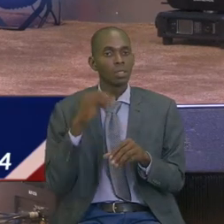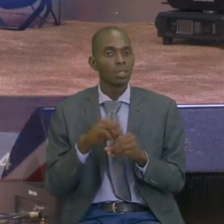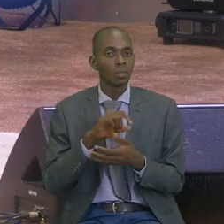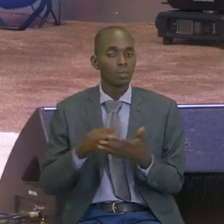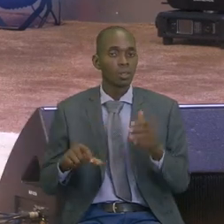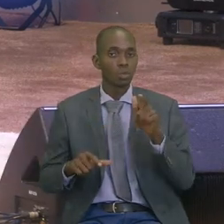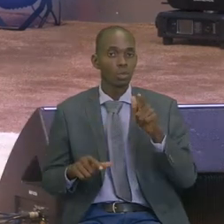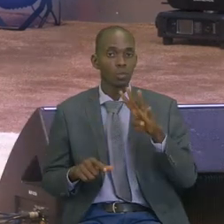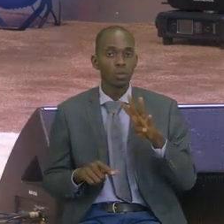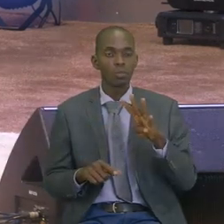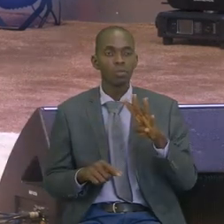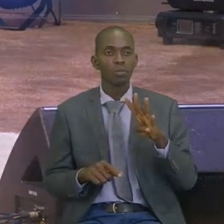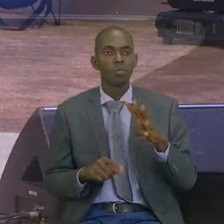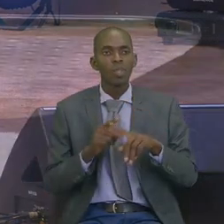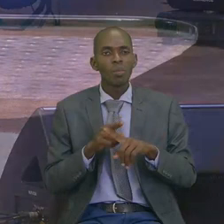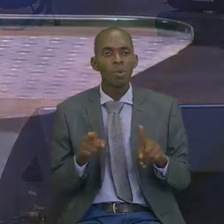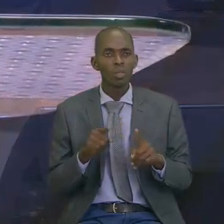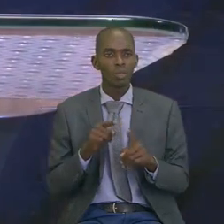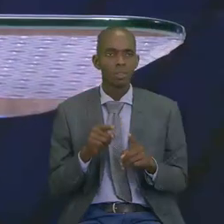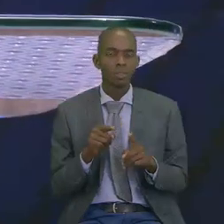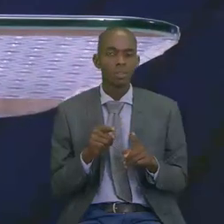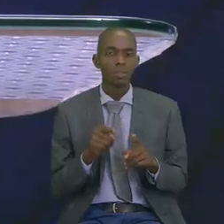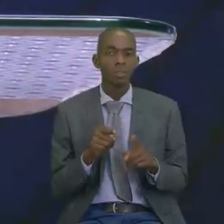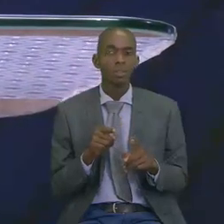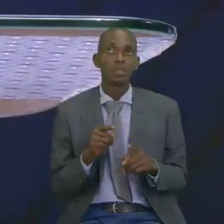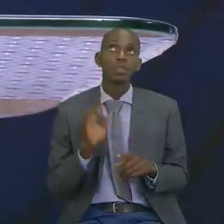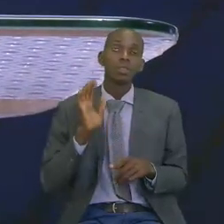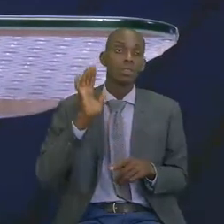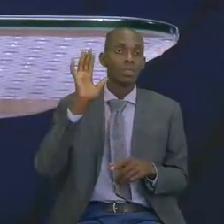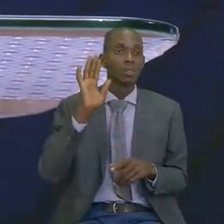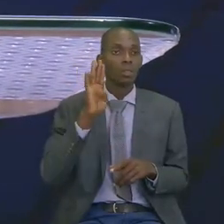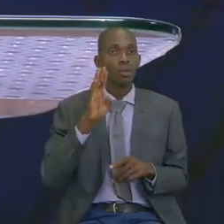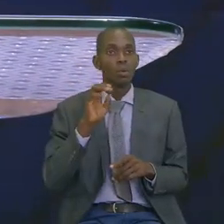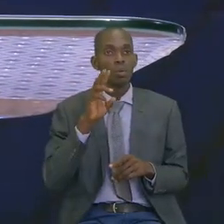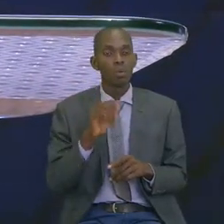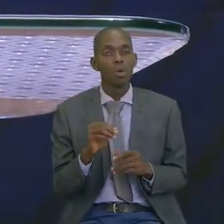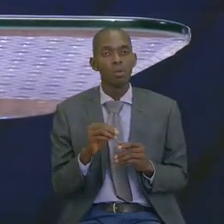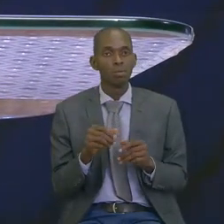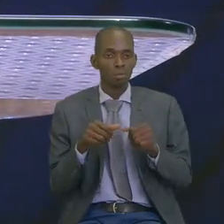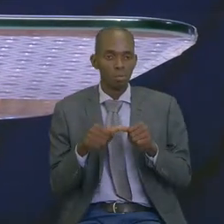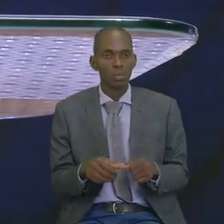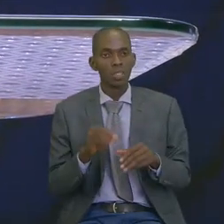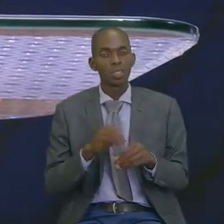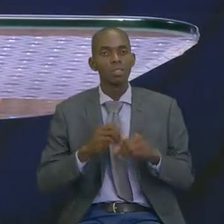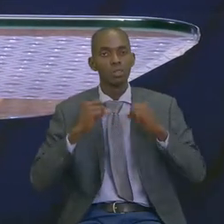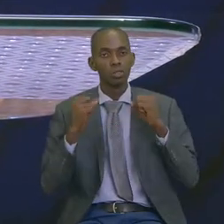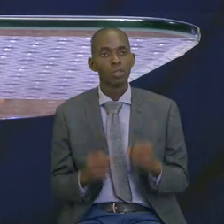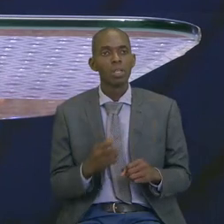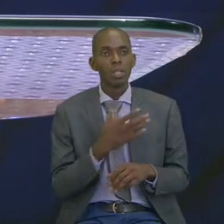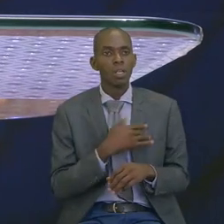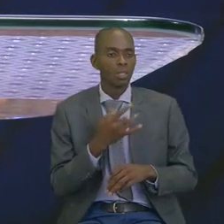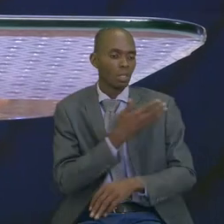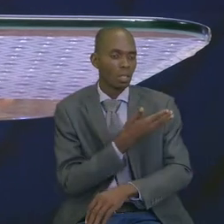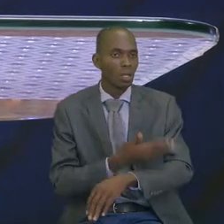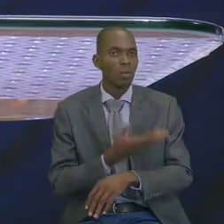there. In verse 24 it says, but his bow abode in strength, and the